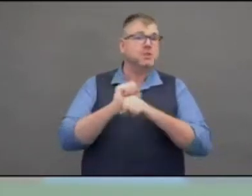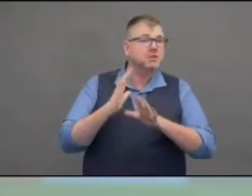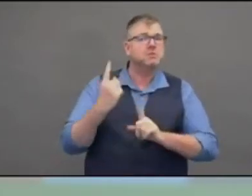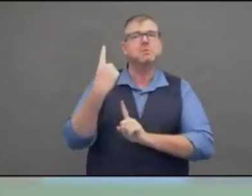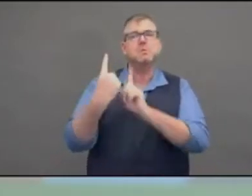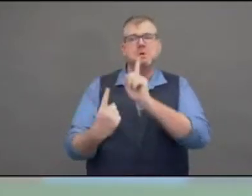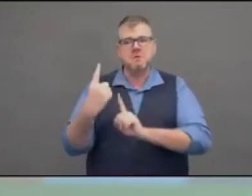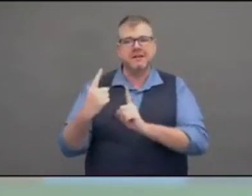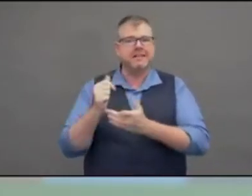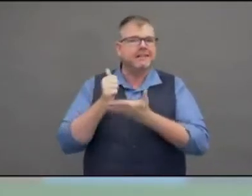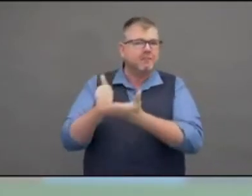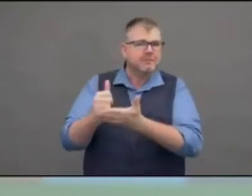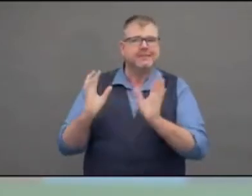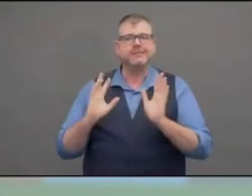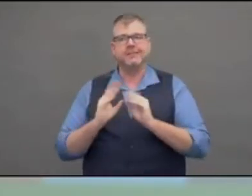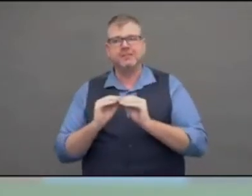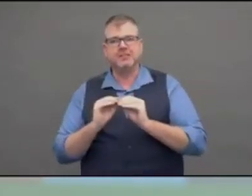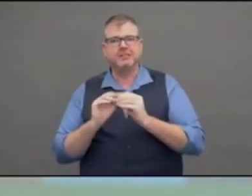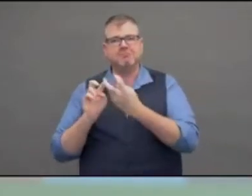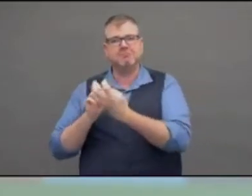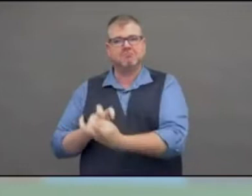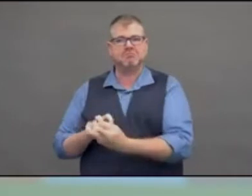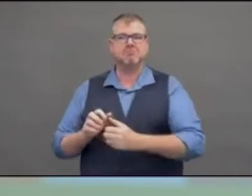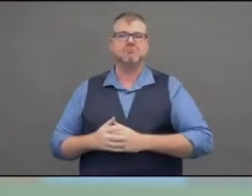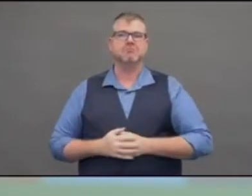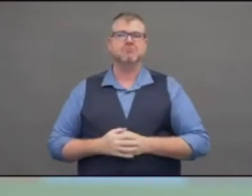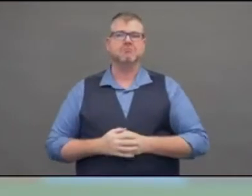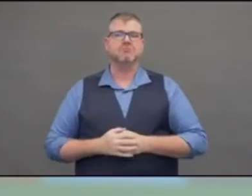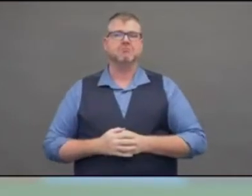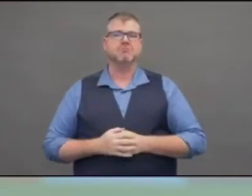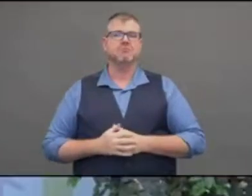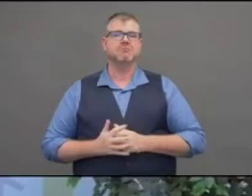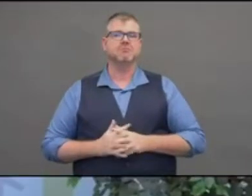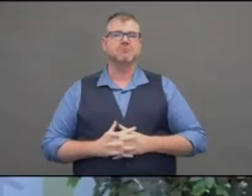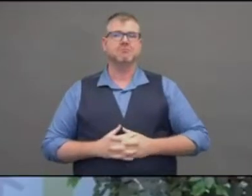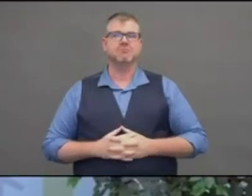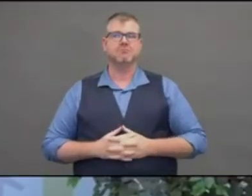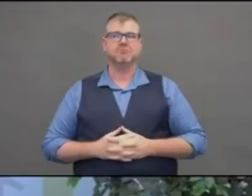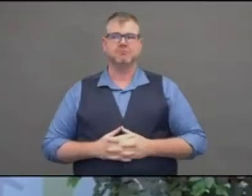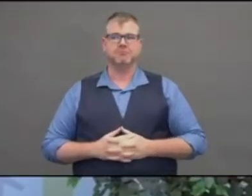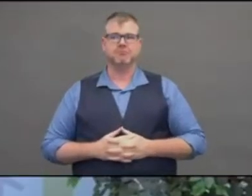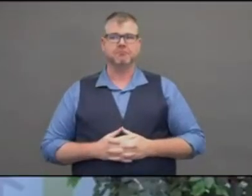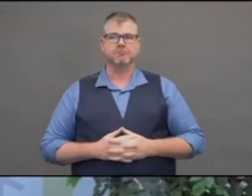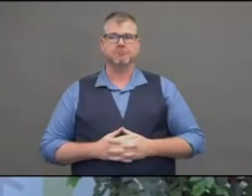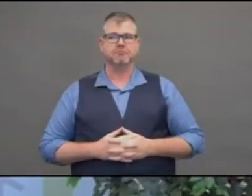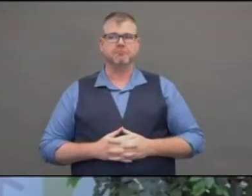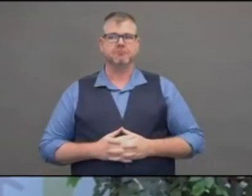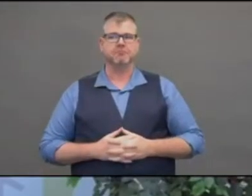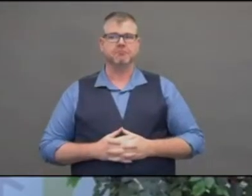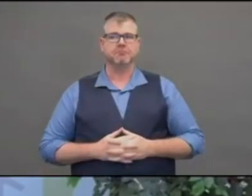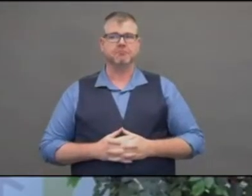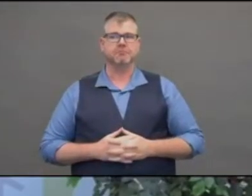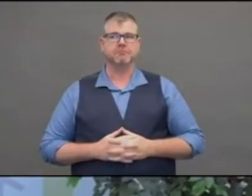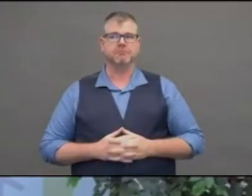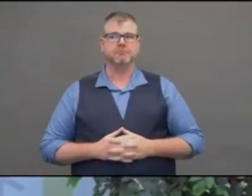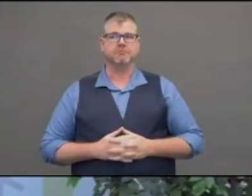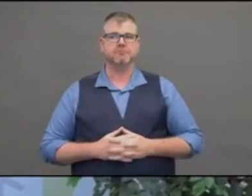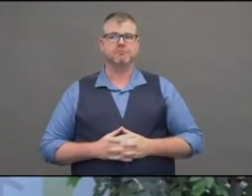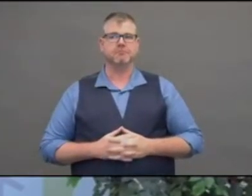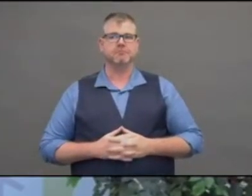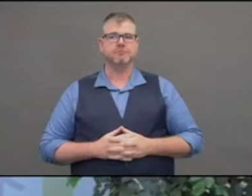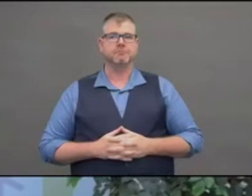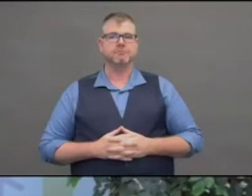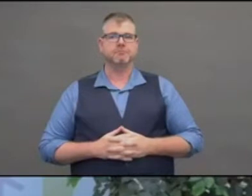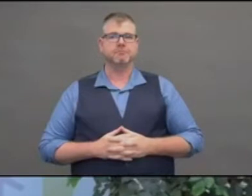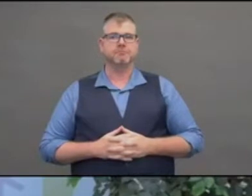our wig and prosthetic boutique at no cost. Wow. You truly offer a lot of services to our community.